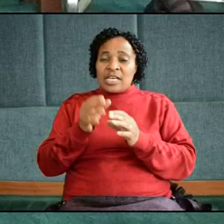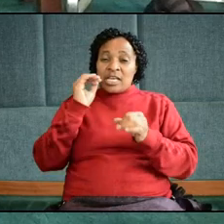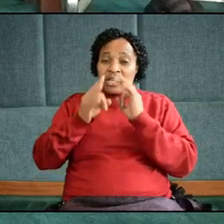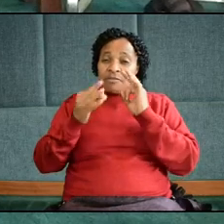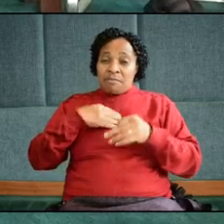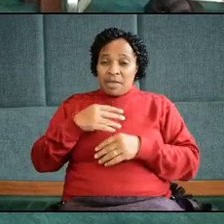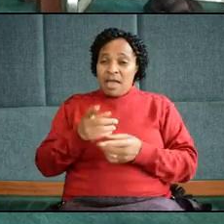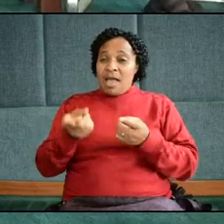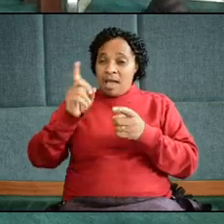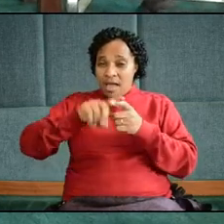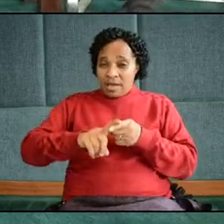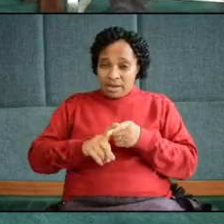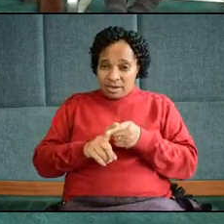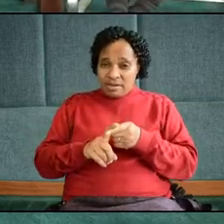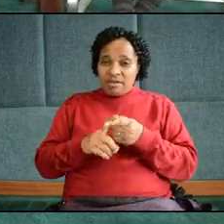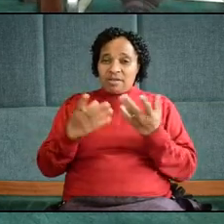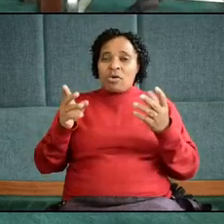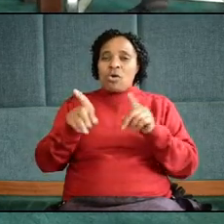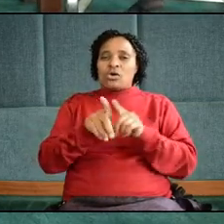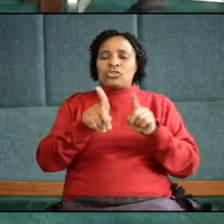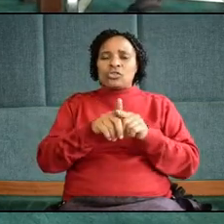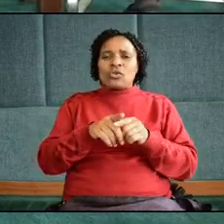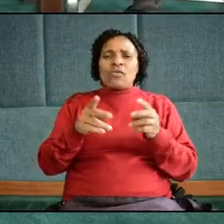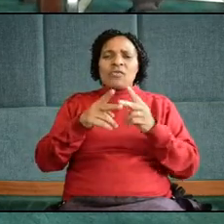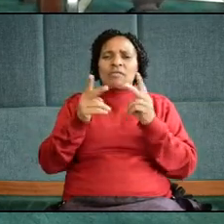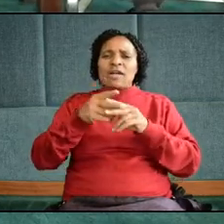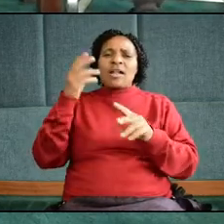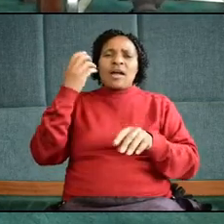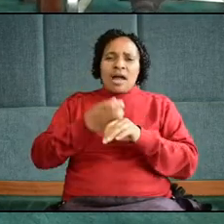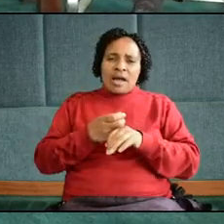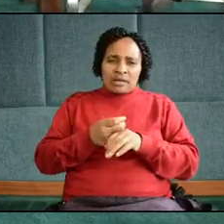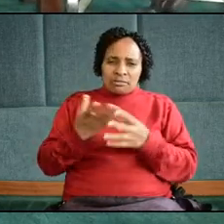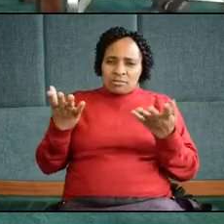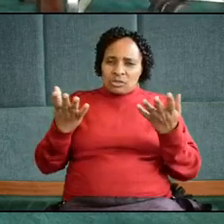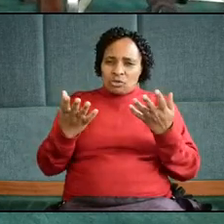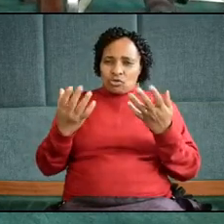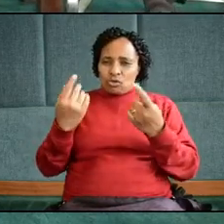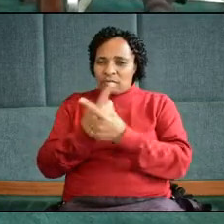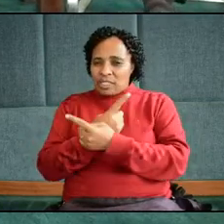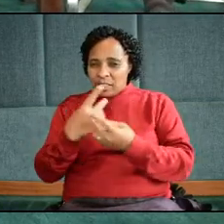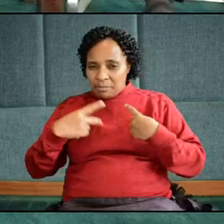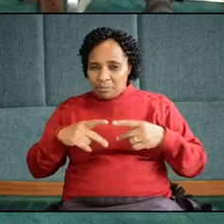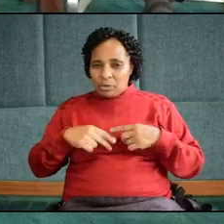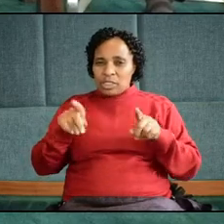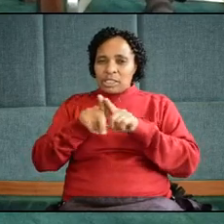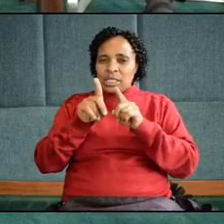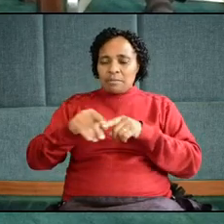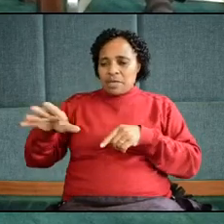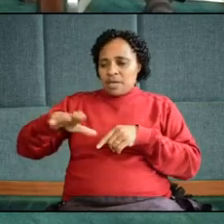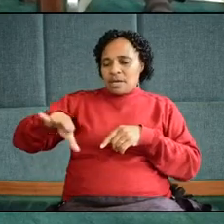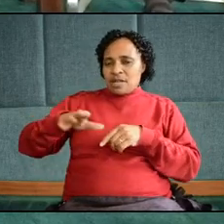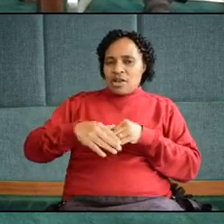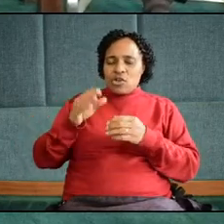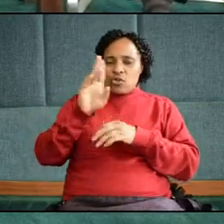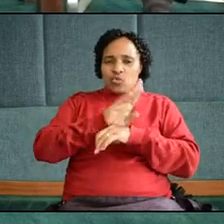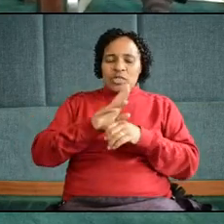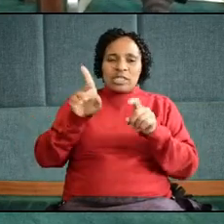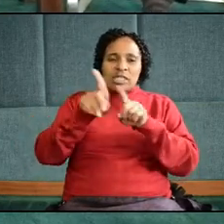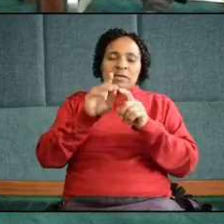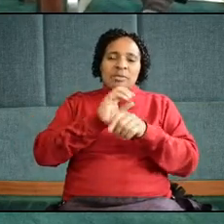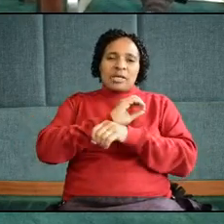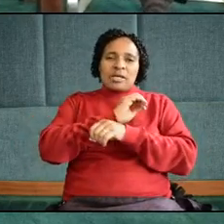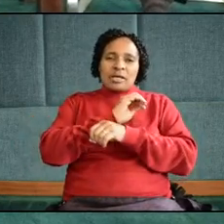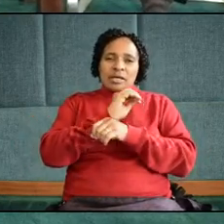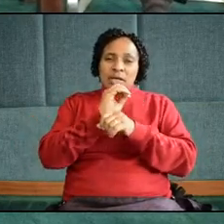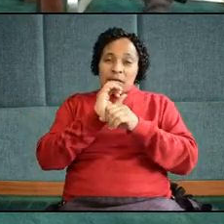add, it's also normally very hard to distinguish people when it comes to that aspect as well, using the same example. Mm-hmm.